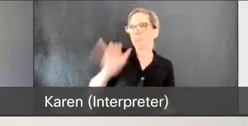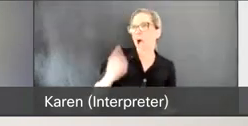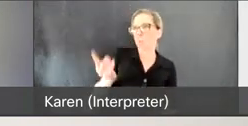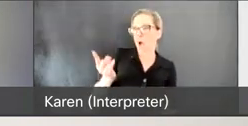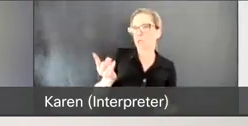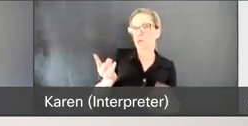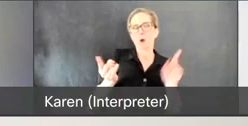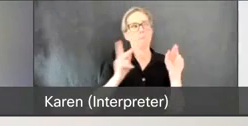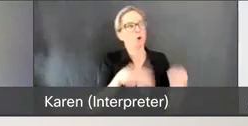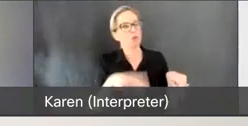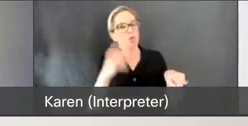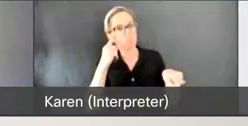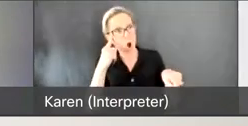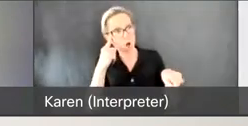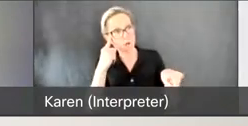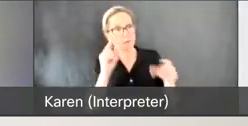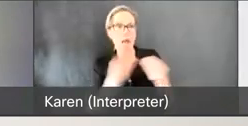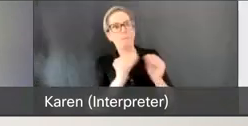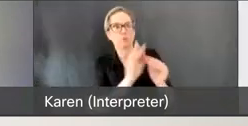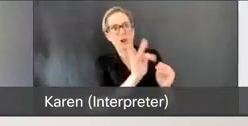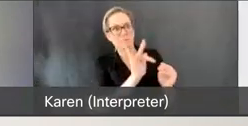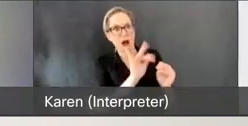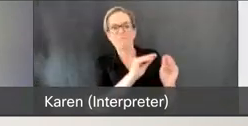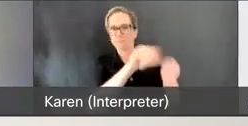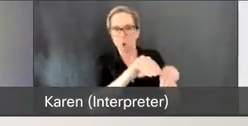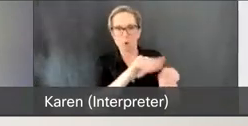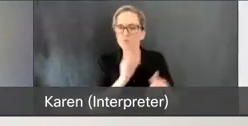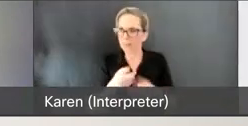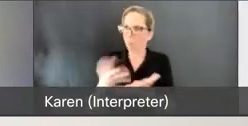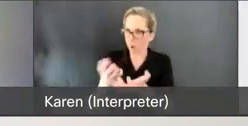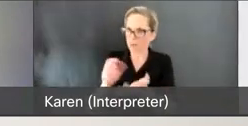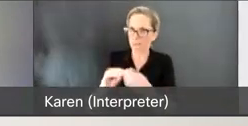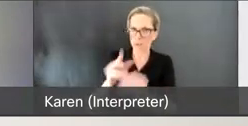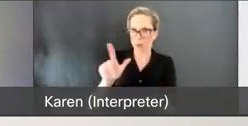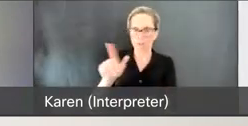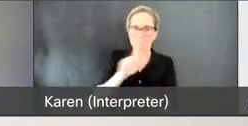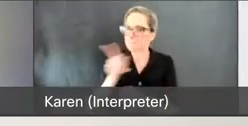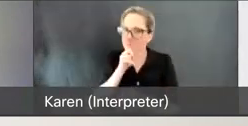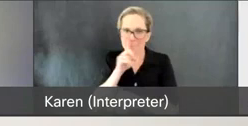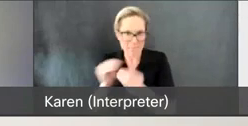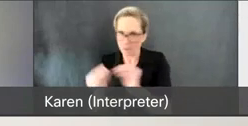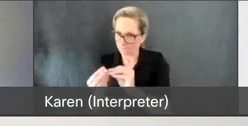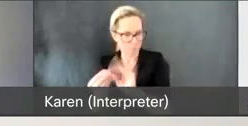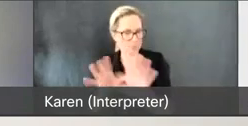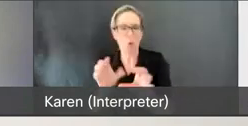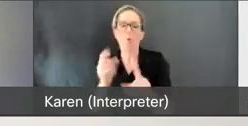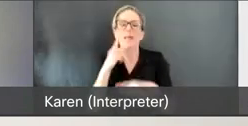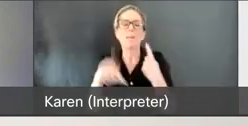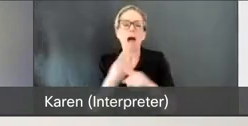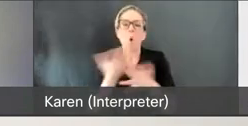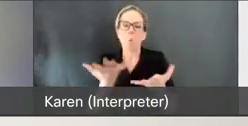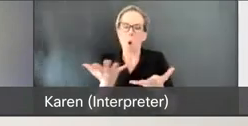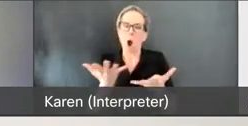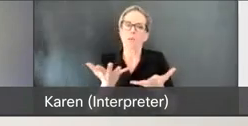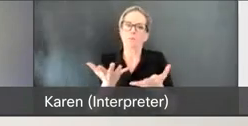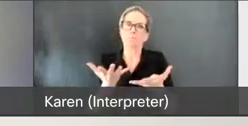thought, oh, she's pointing at 25, and that's the one they installed. So think about what would be a deal breaker for you that would cause an issue